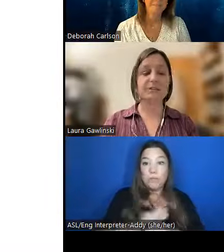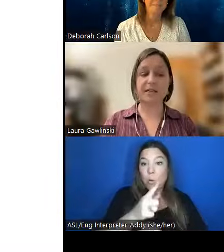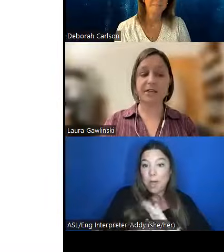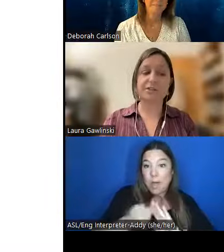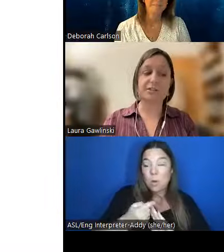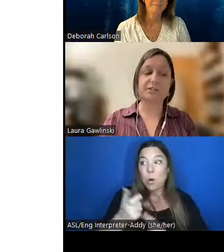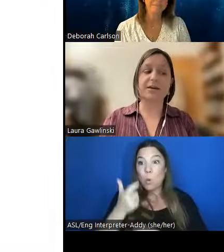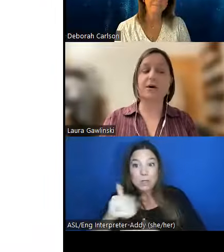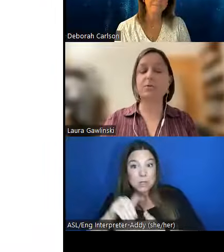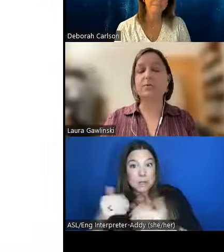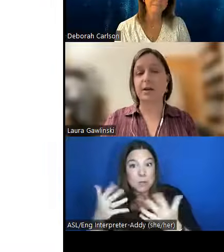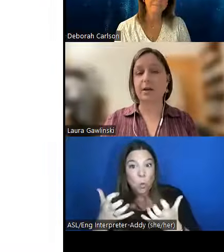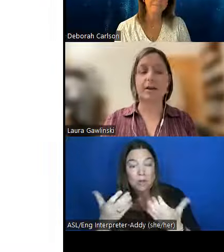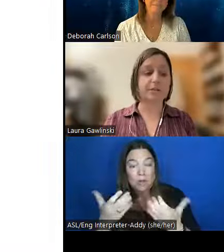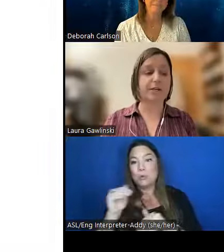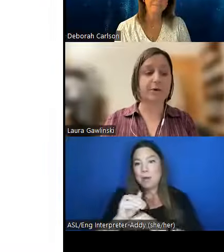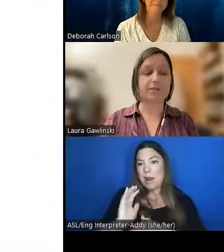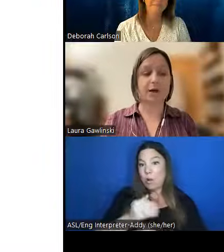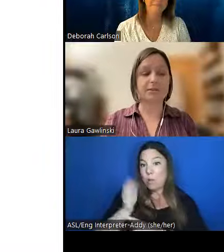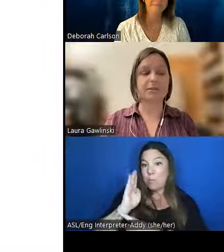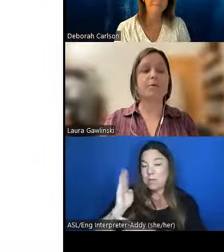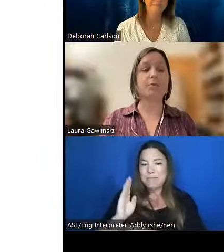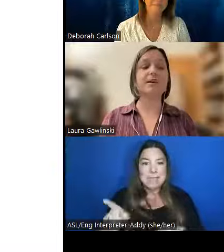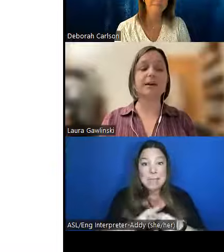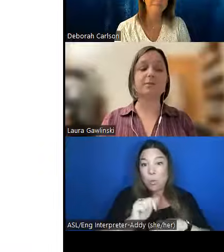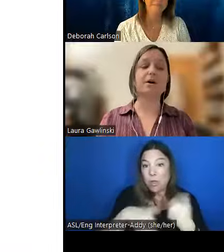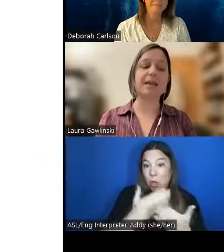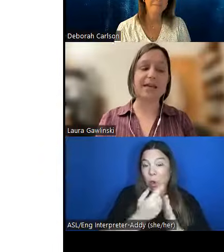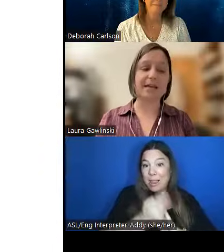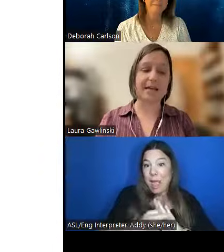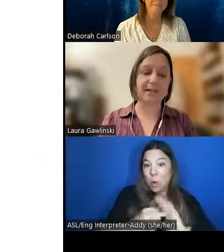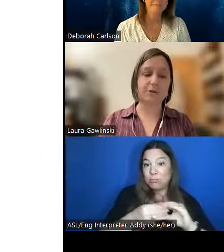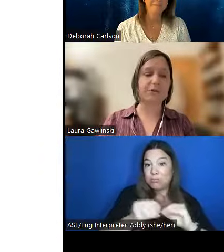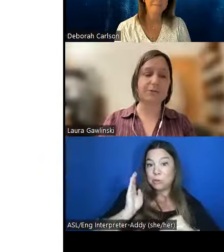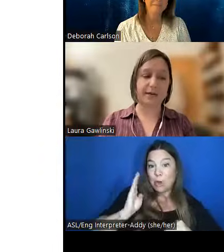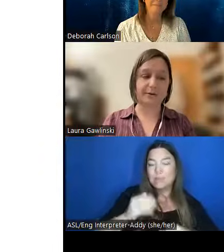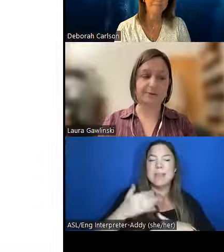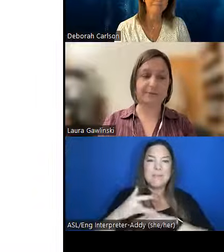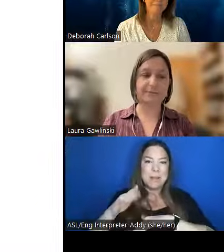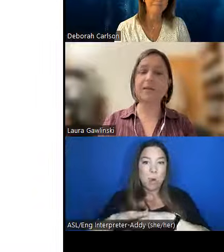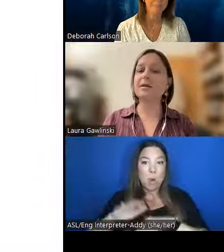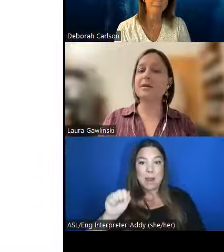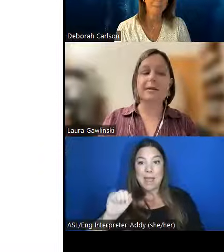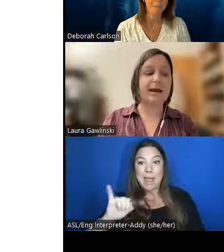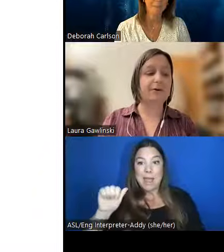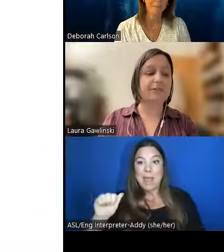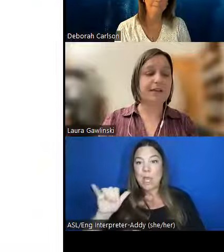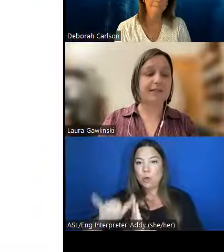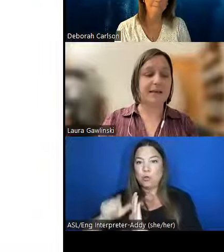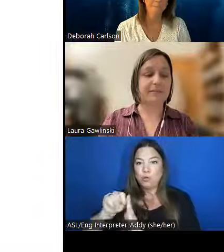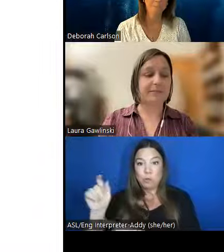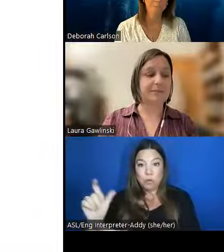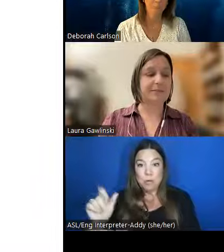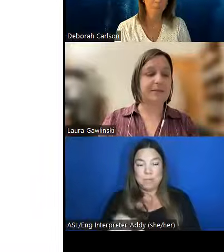tonight's presentation, just like all of the Archaeology Hour talks, will be available on the AIA YouTube channel. Now for